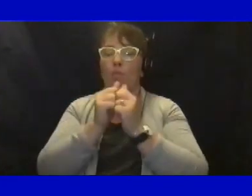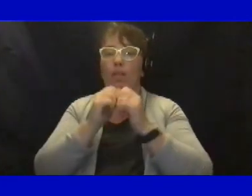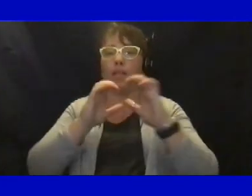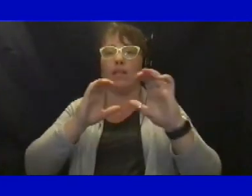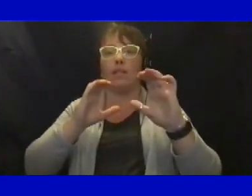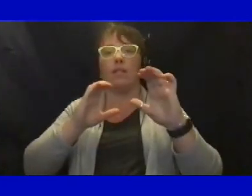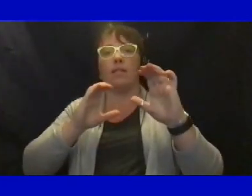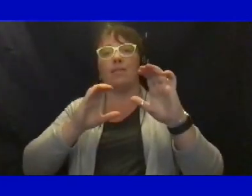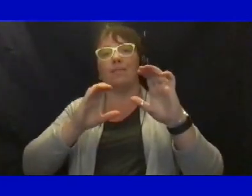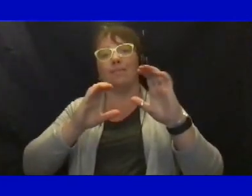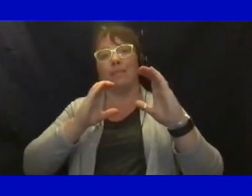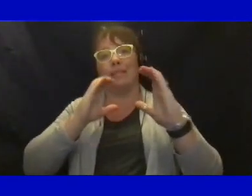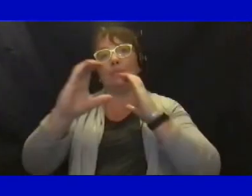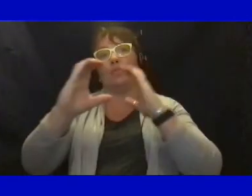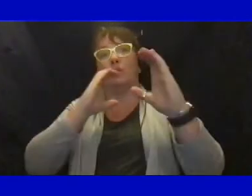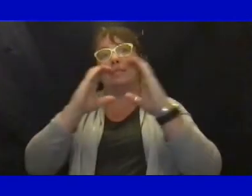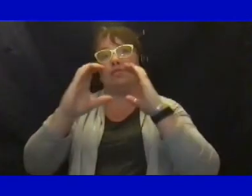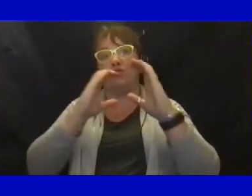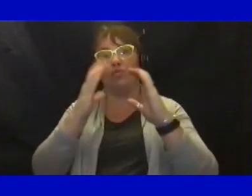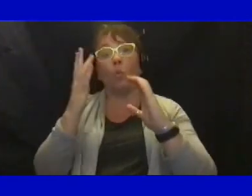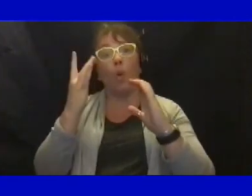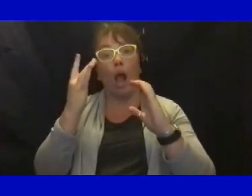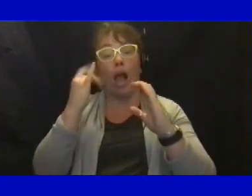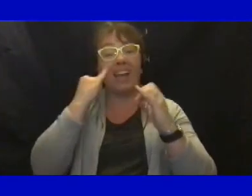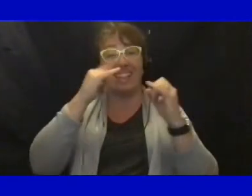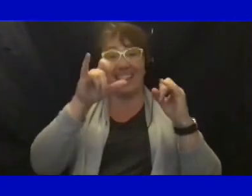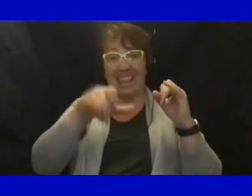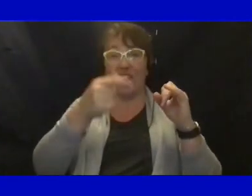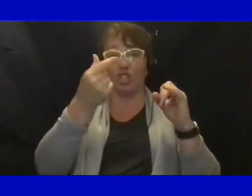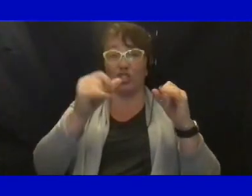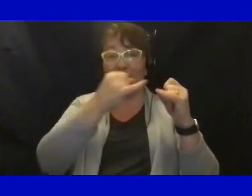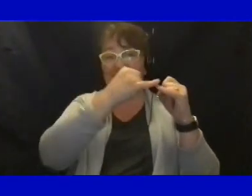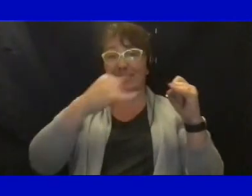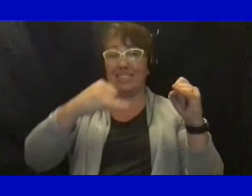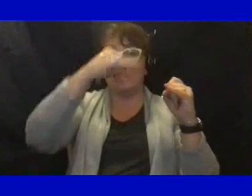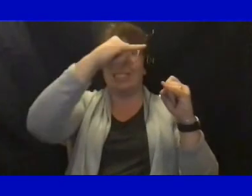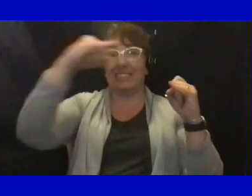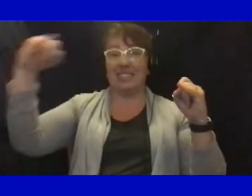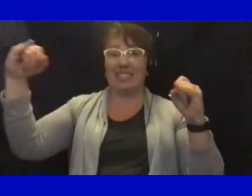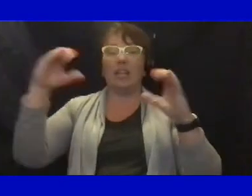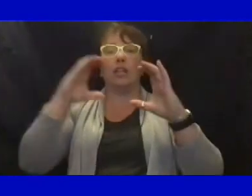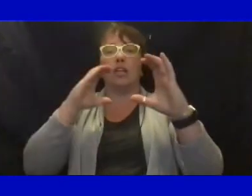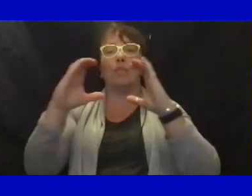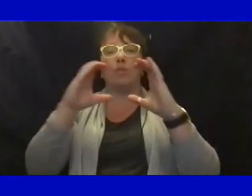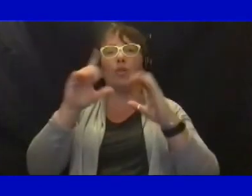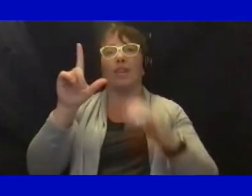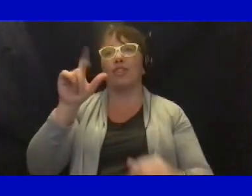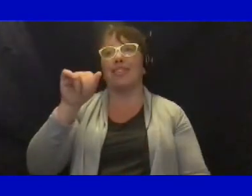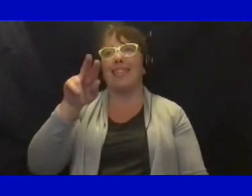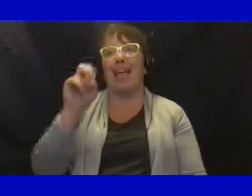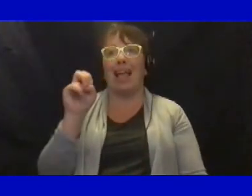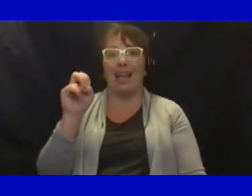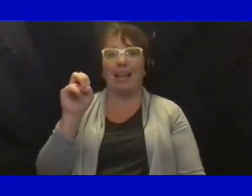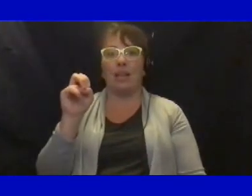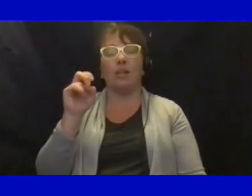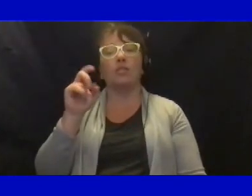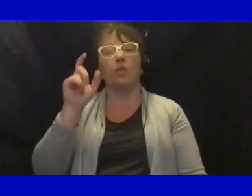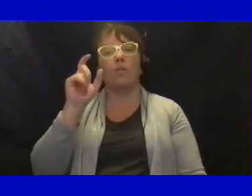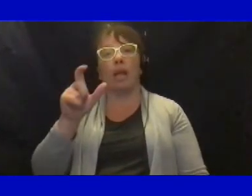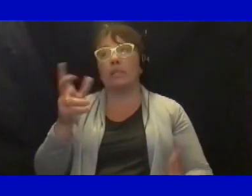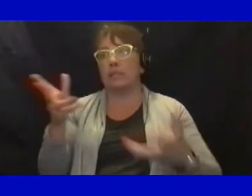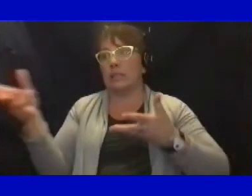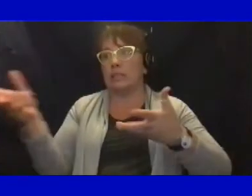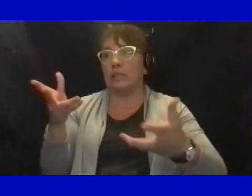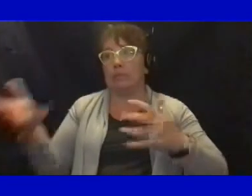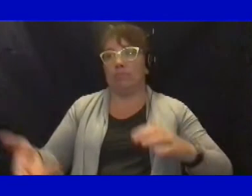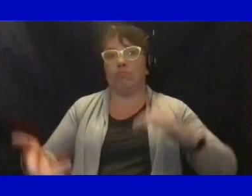the fire. So our office in particular will be focused on communicating with San Bernardino and also with Riverside, and sometimes at the